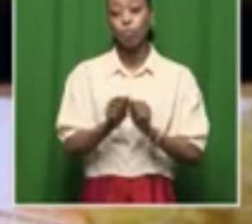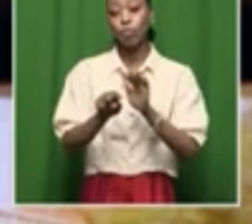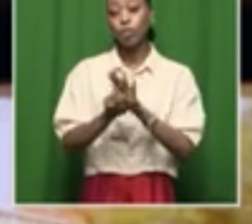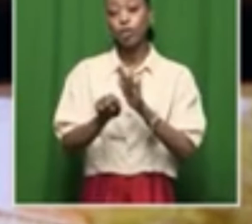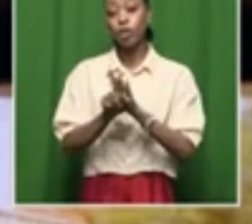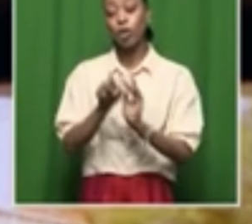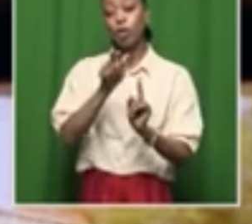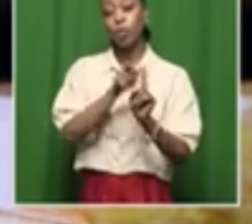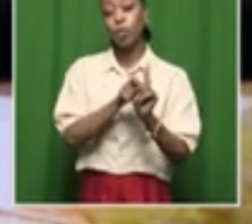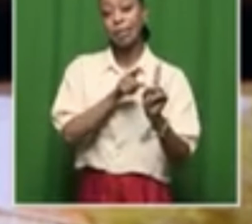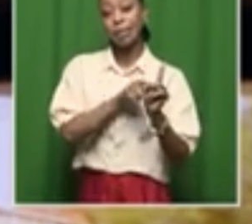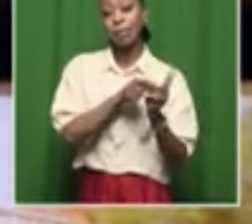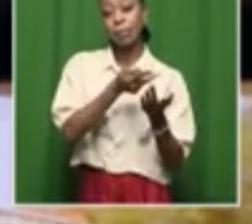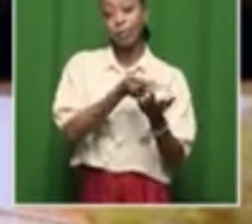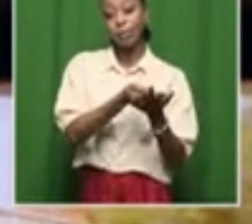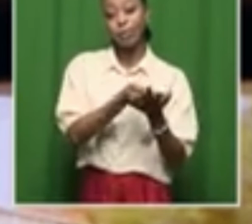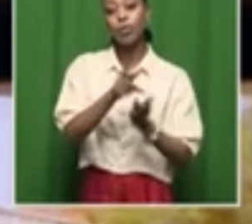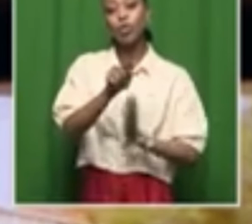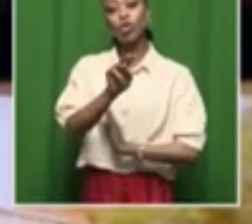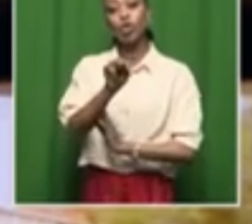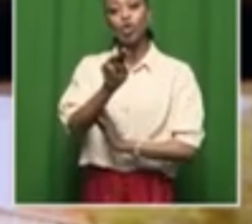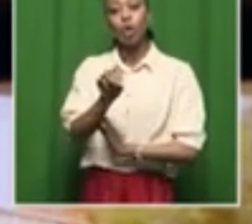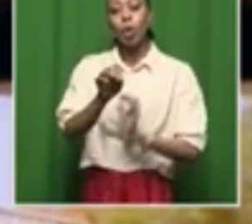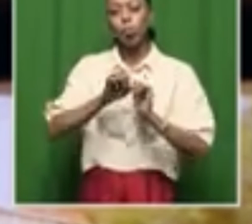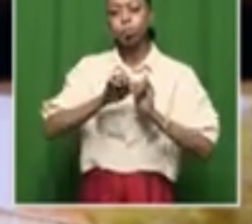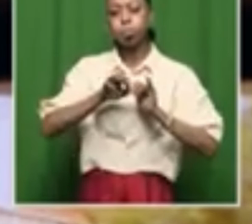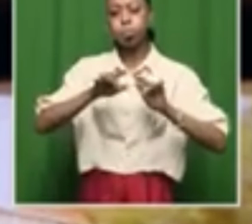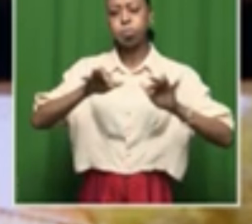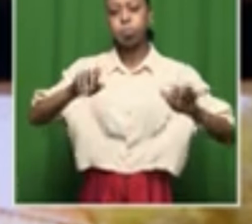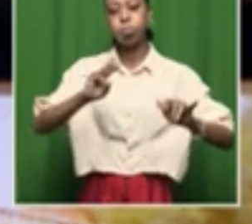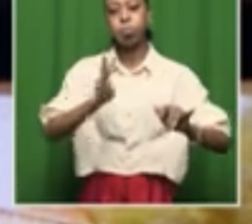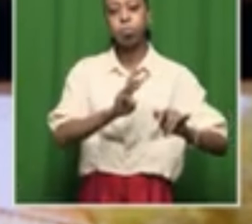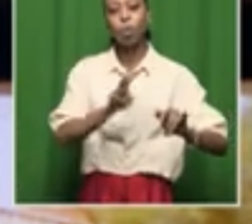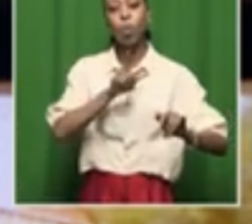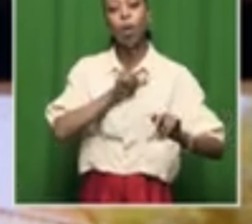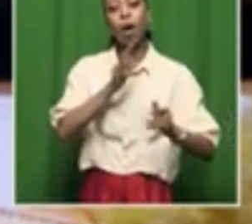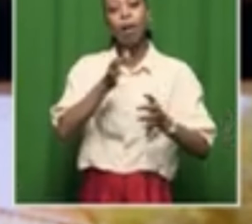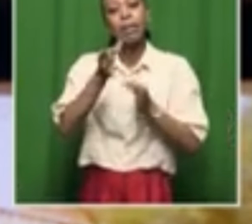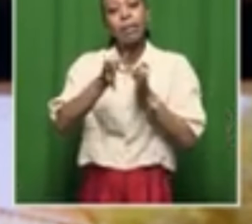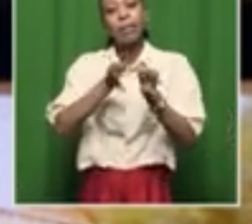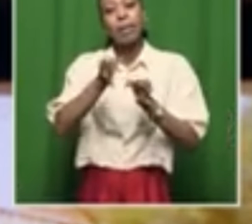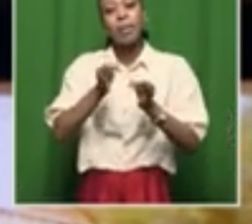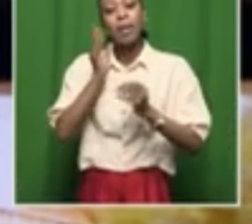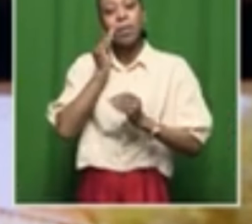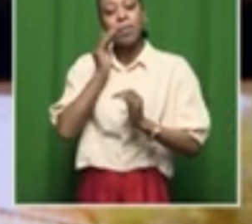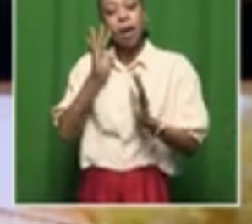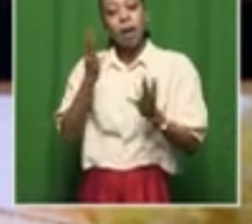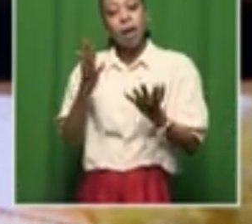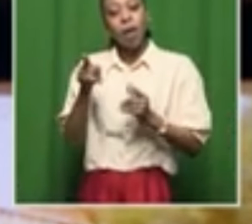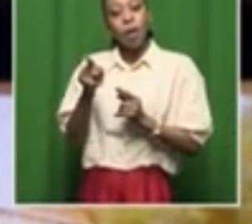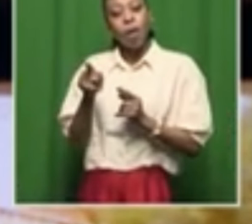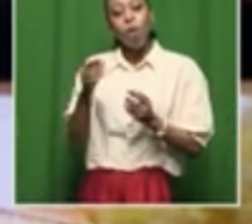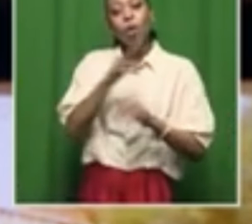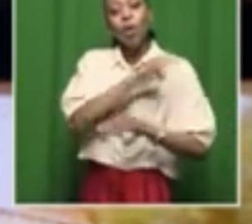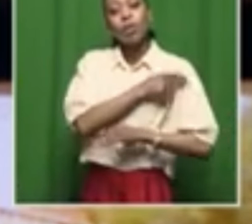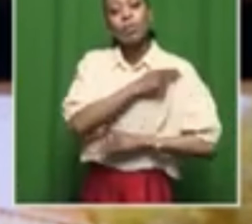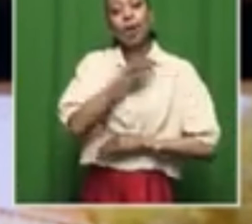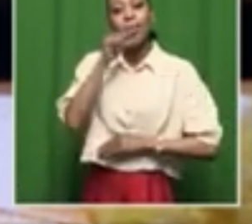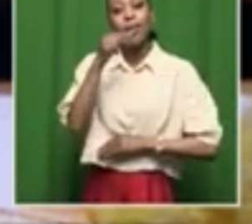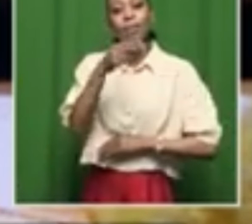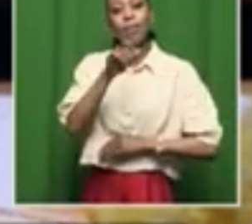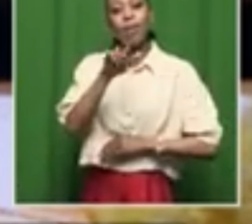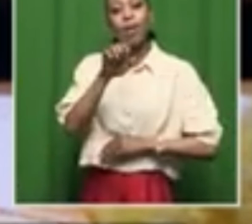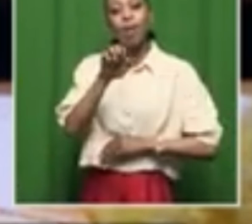a patient, Tom London, went viral, relating his experiences and alleged poor conditions at the Helen Joseph Hospital